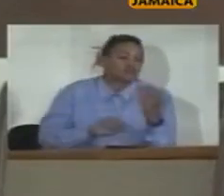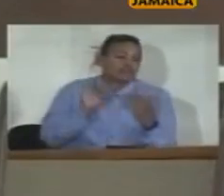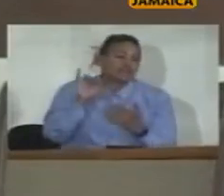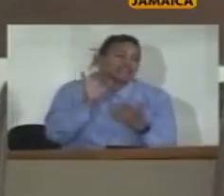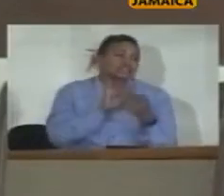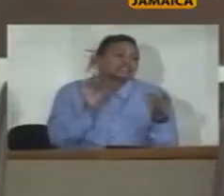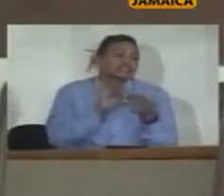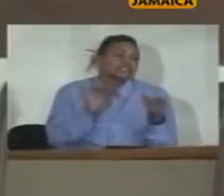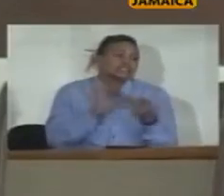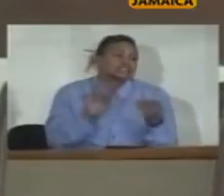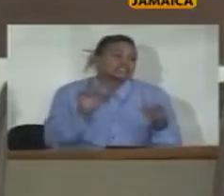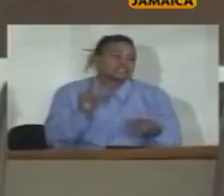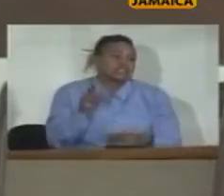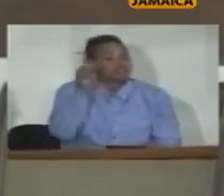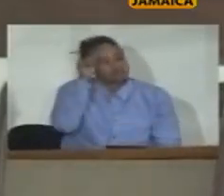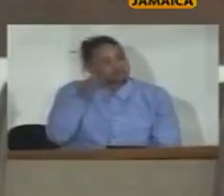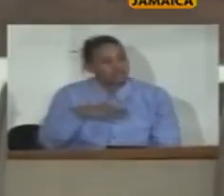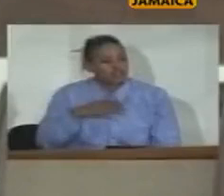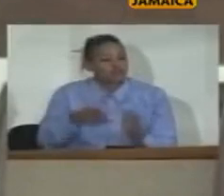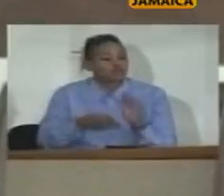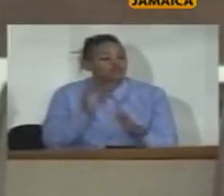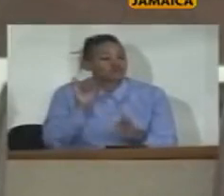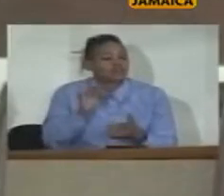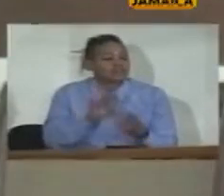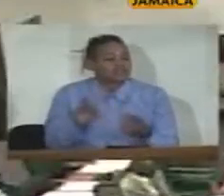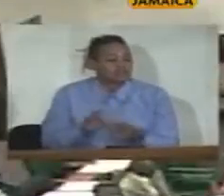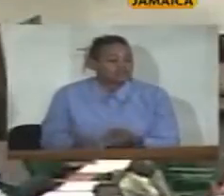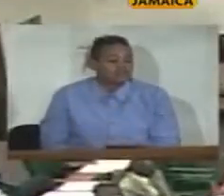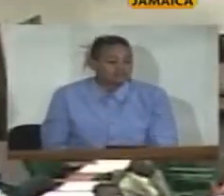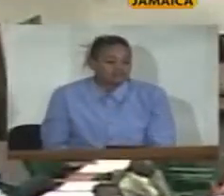a gentleman and withdraw that.